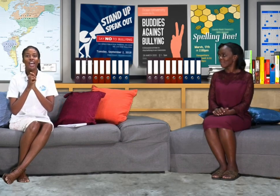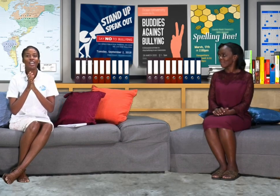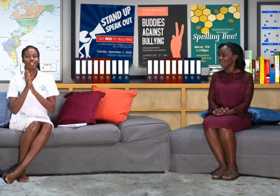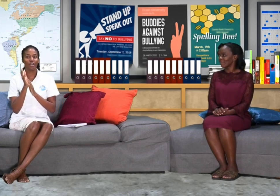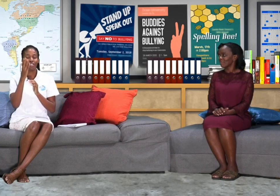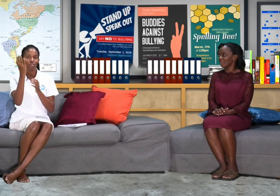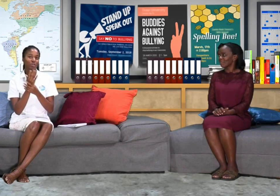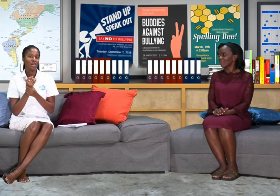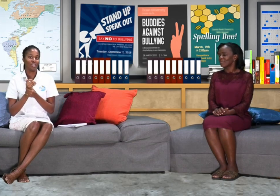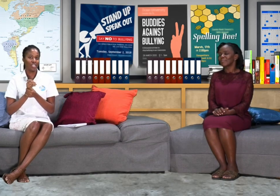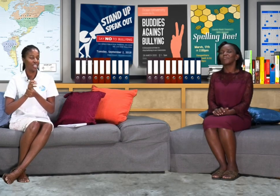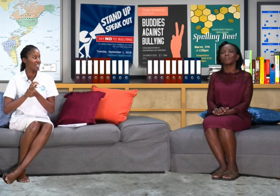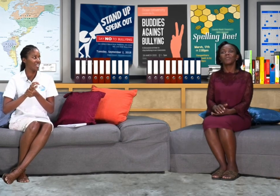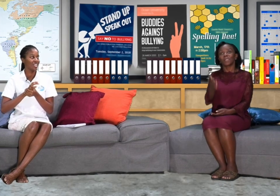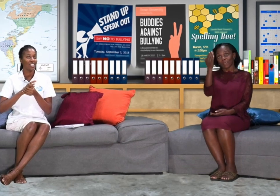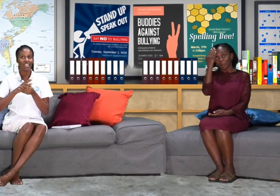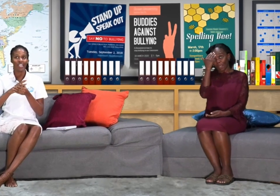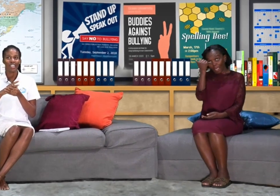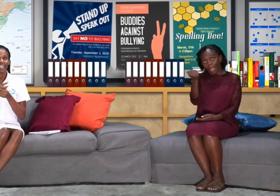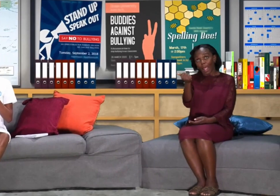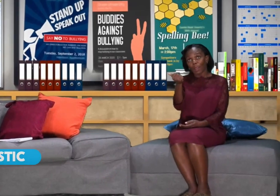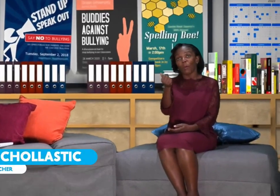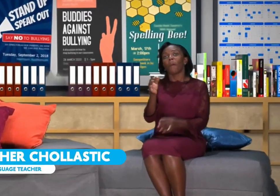and the viewers out there.